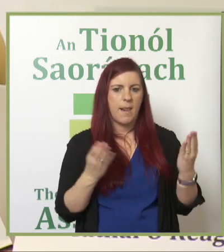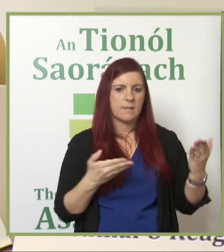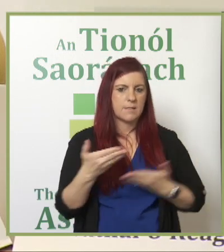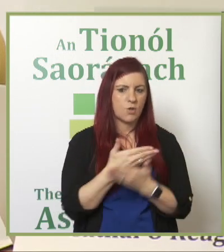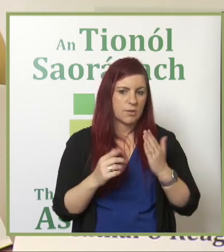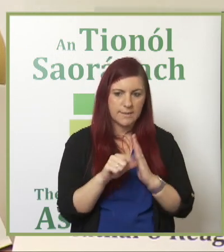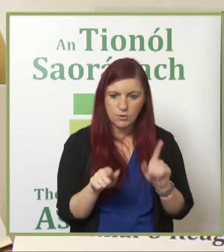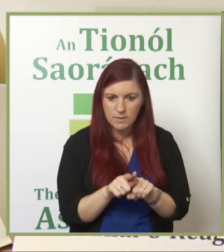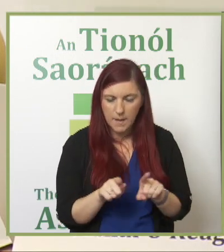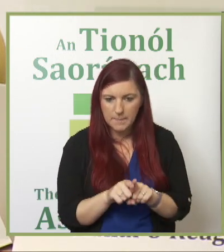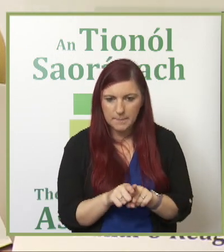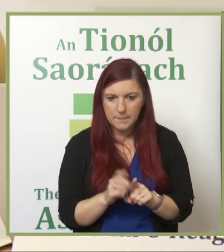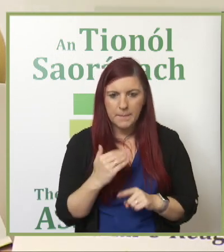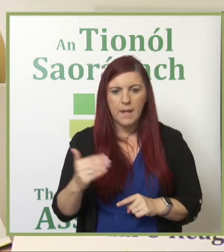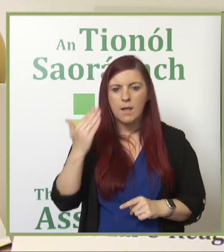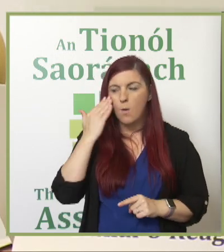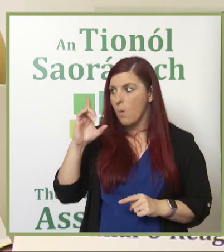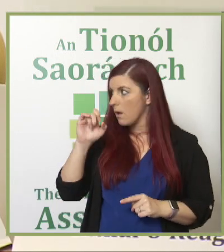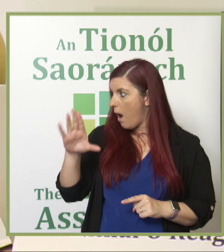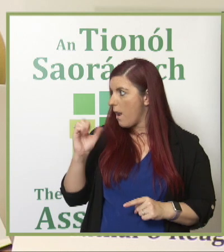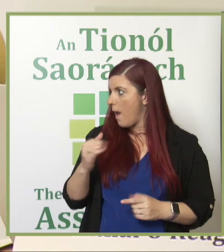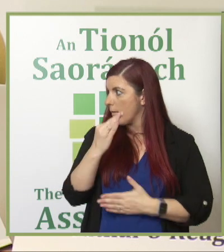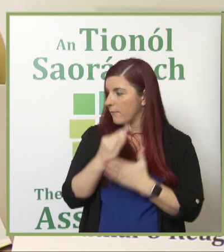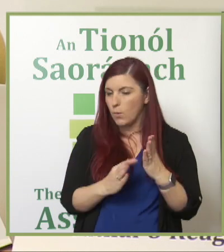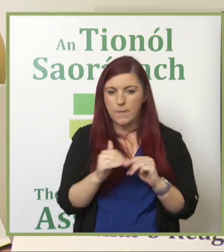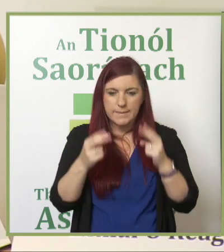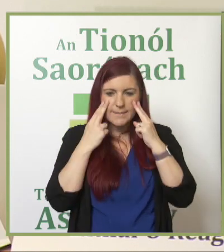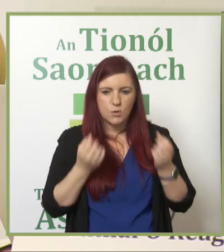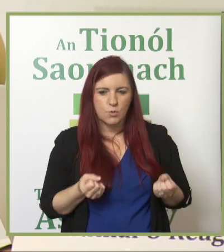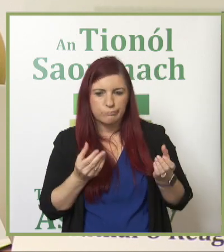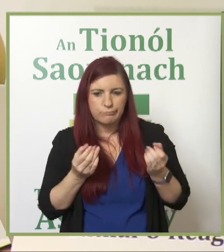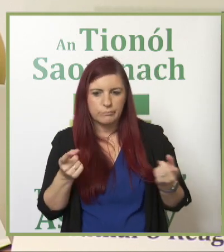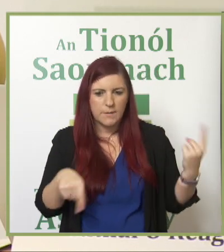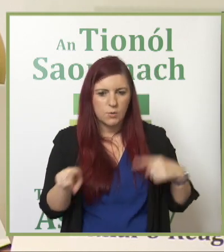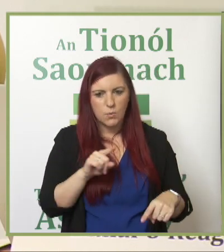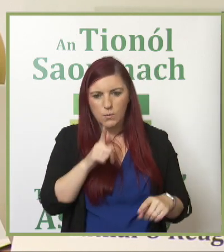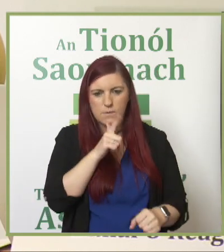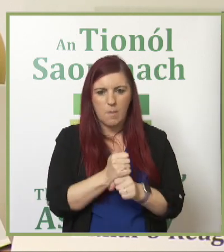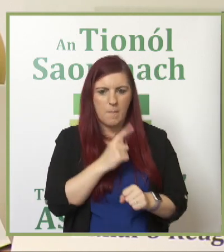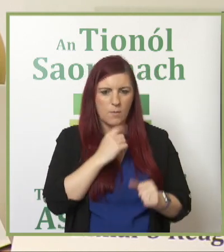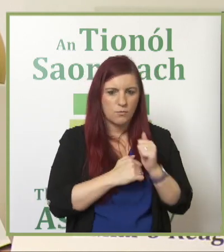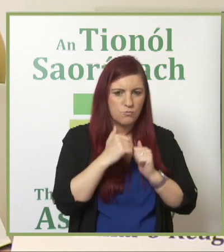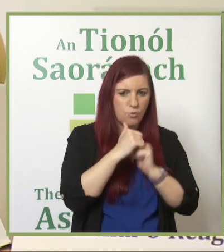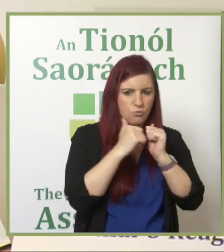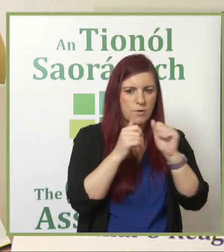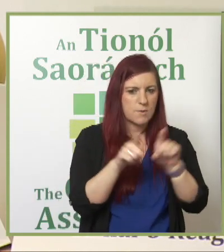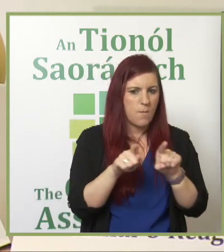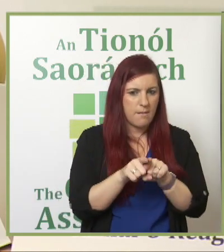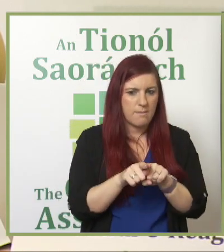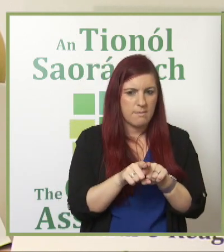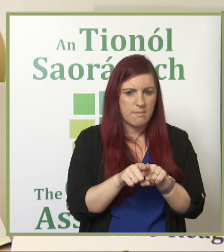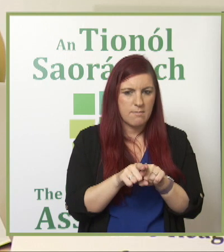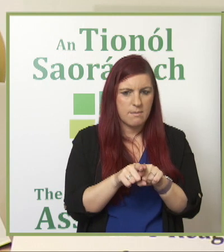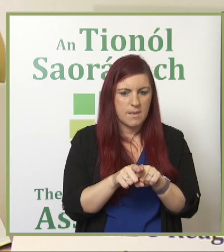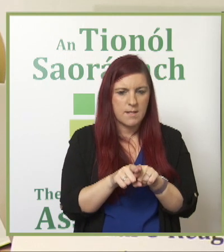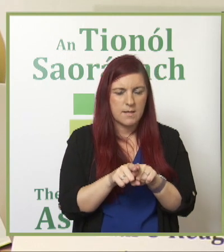later. I know Carl has a few things as well, just in terms of the working and the structures around. We want to bring you through, and maybe reference to the steering